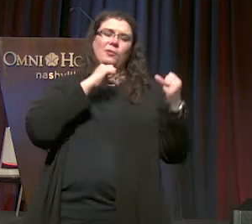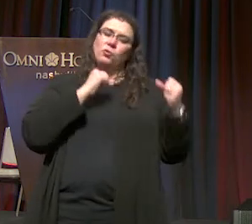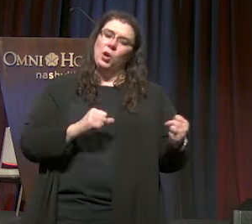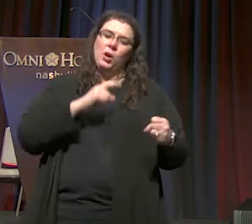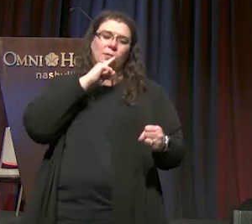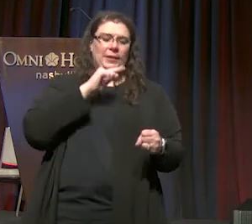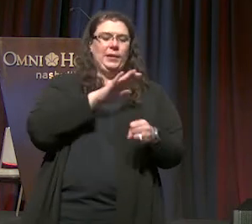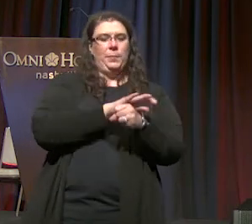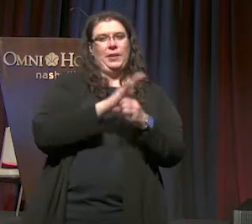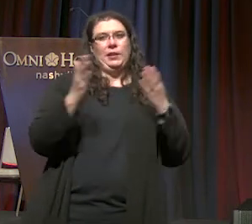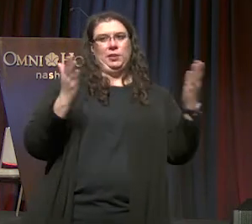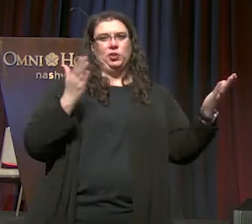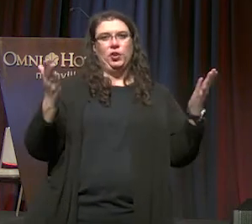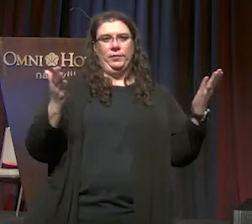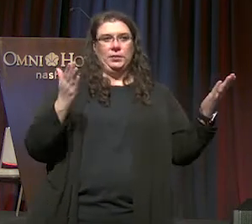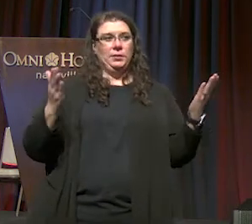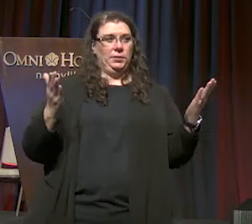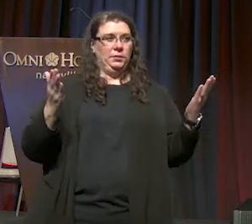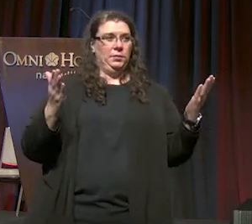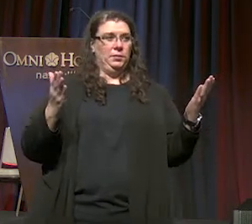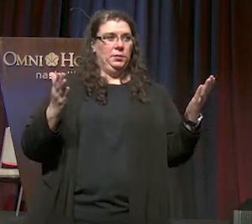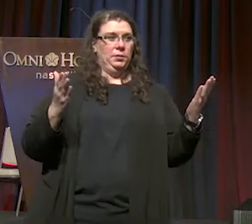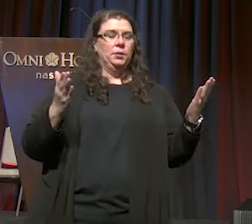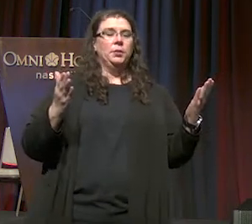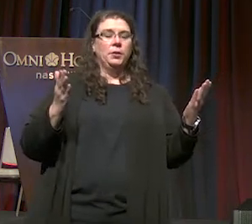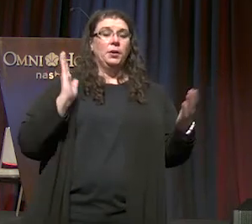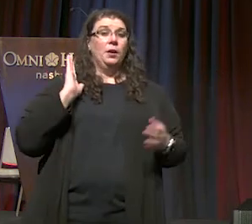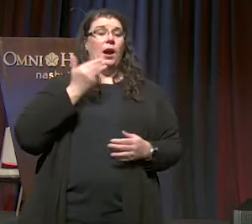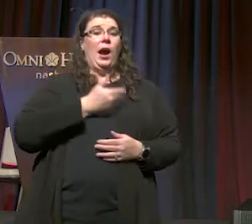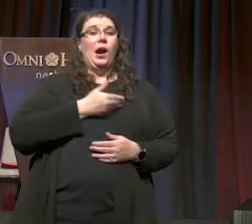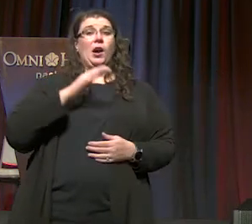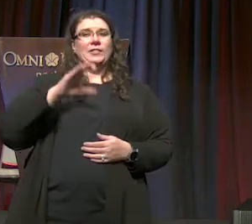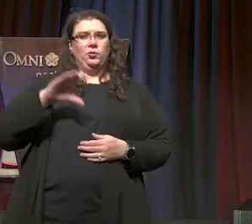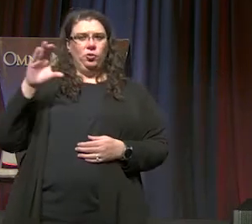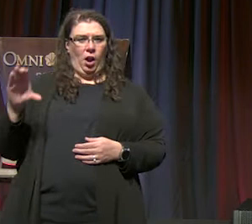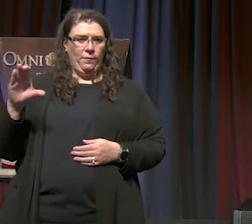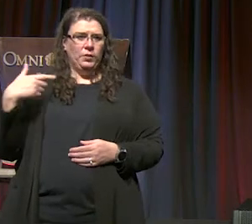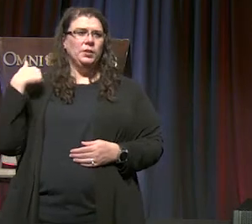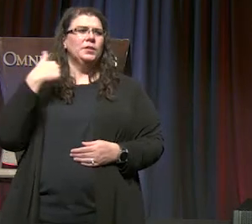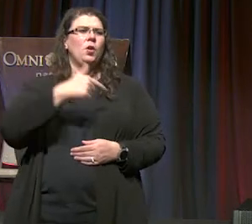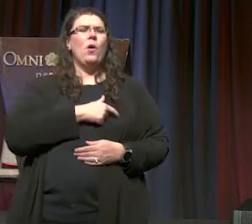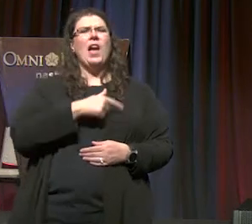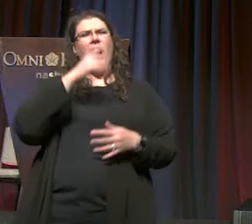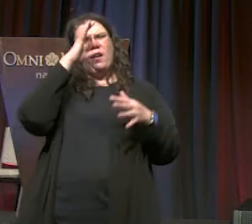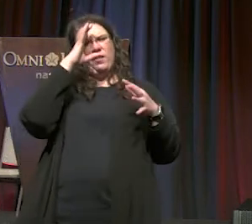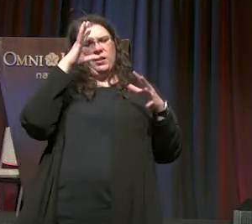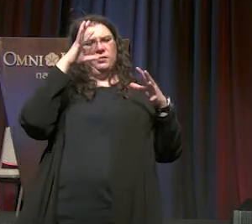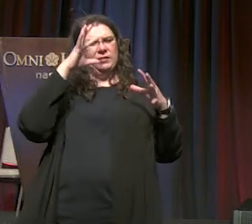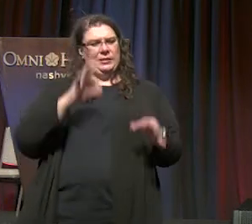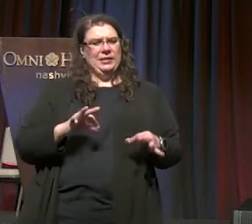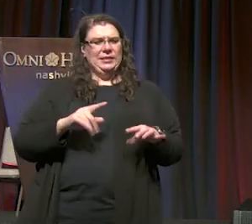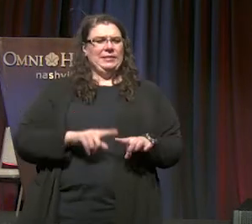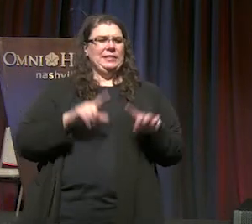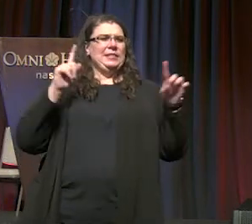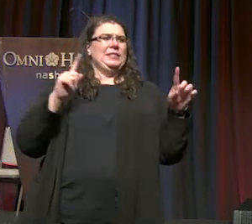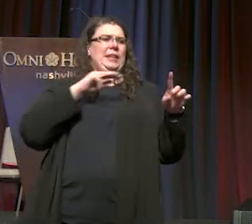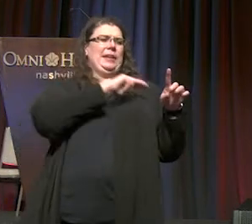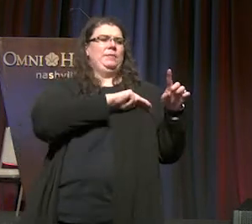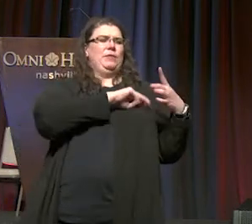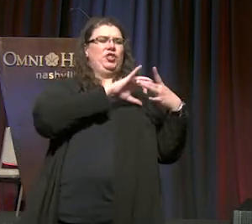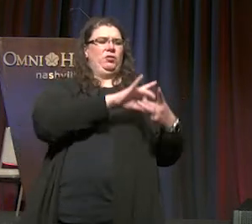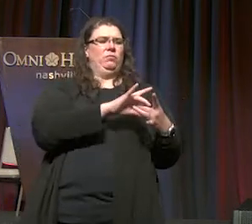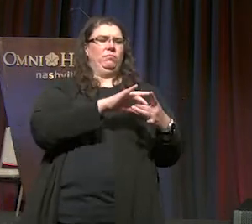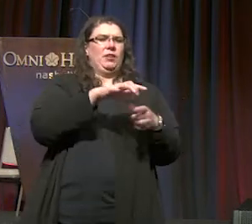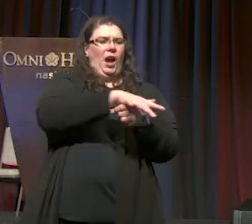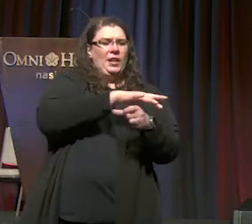service. As a central conference, we have a distinct missional context. We